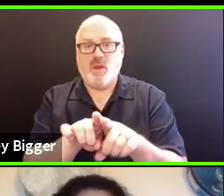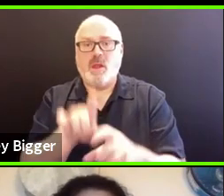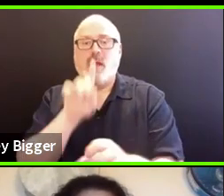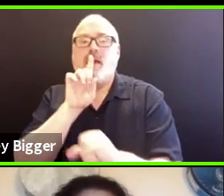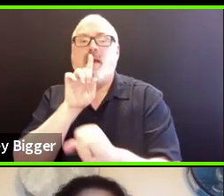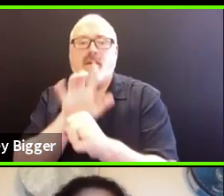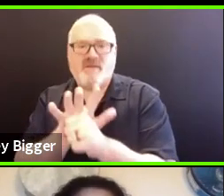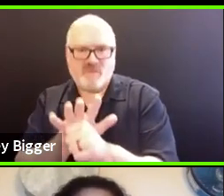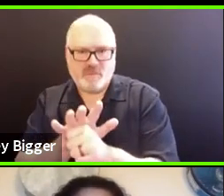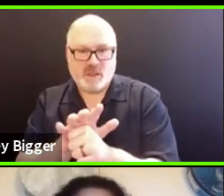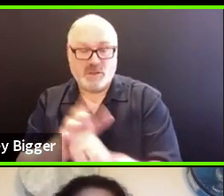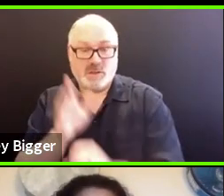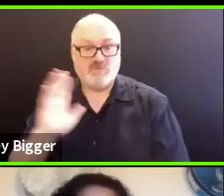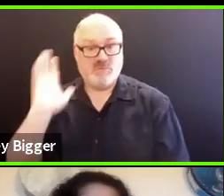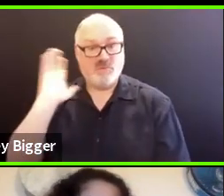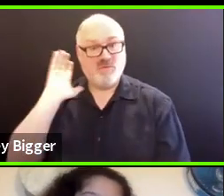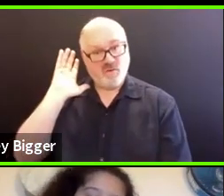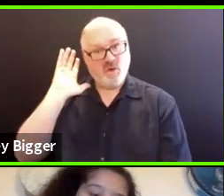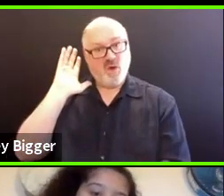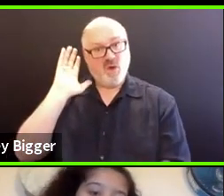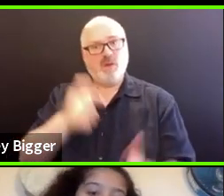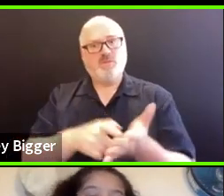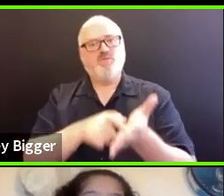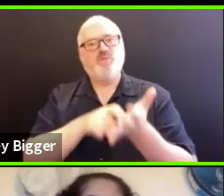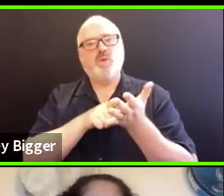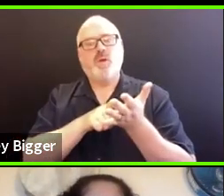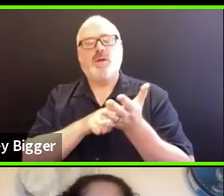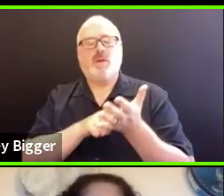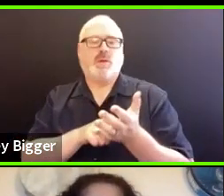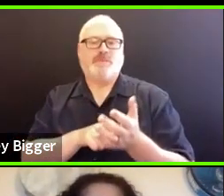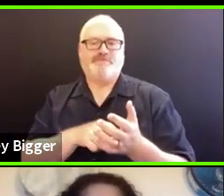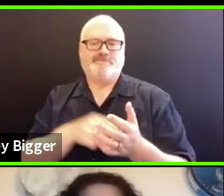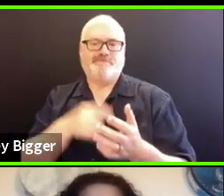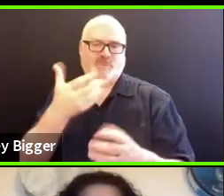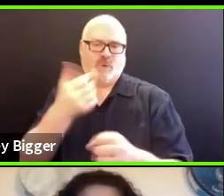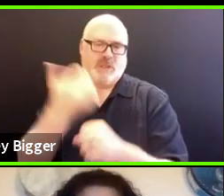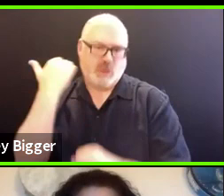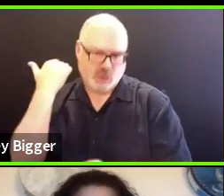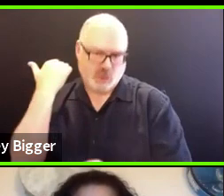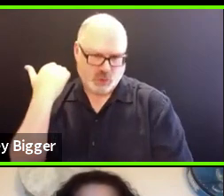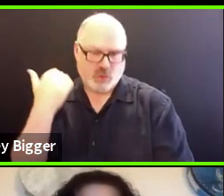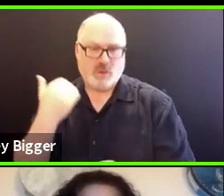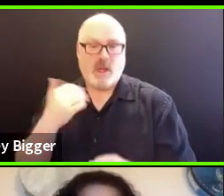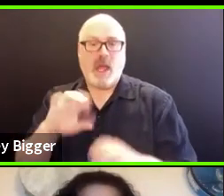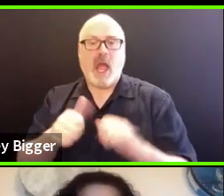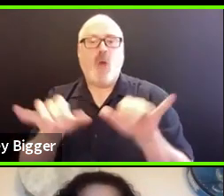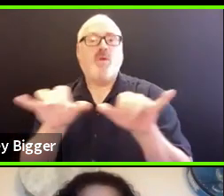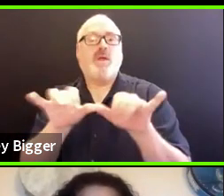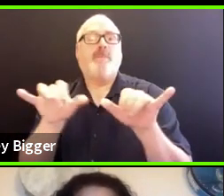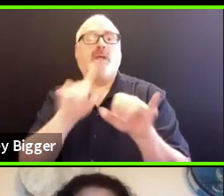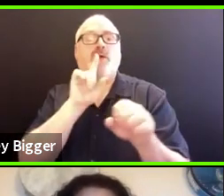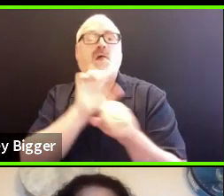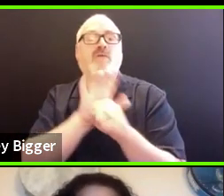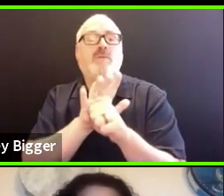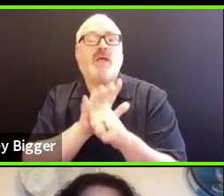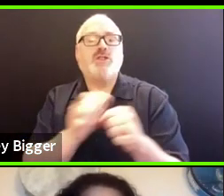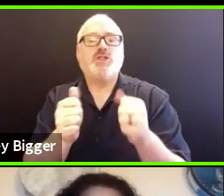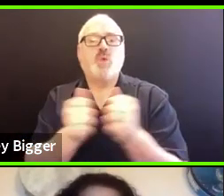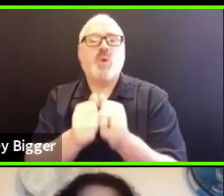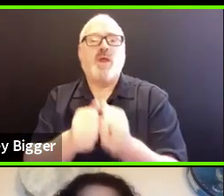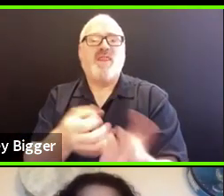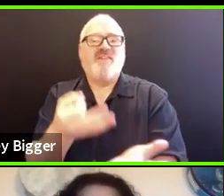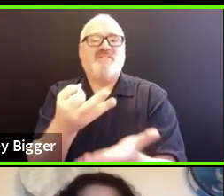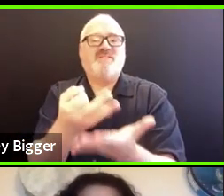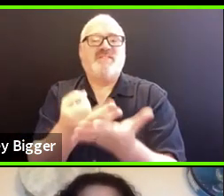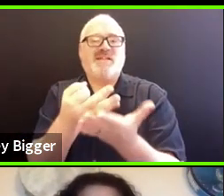confirmations. And in the past, we required, or in the last several years, the way that we've measured confirmation is with a financial